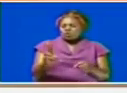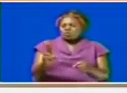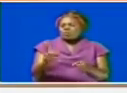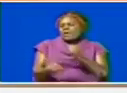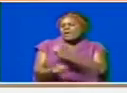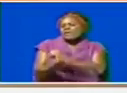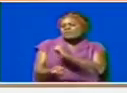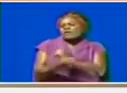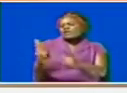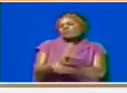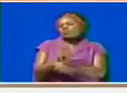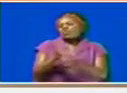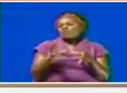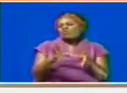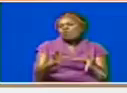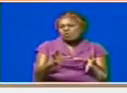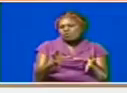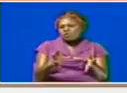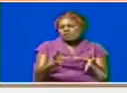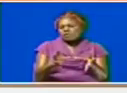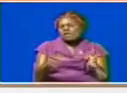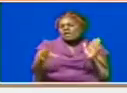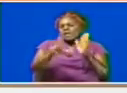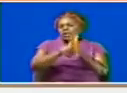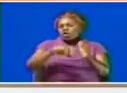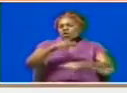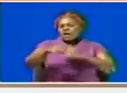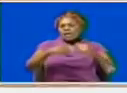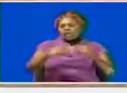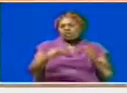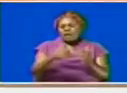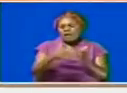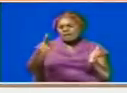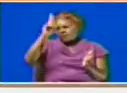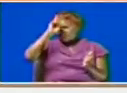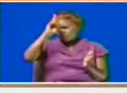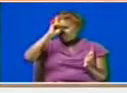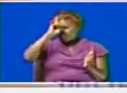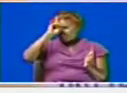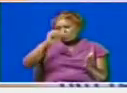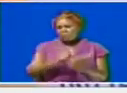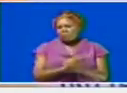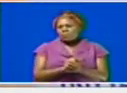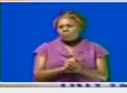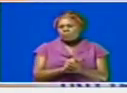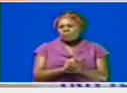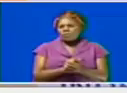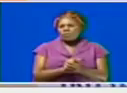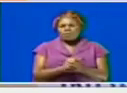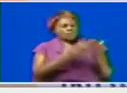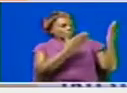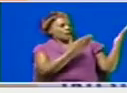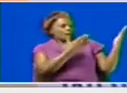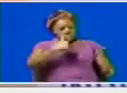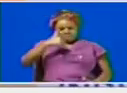force and or take legal action on the police command and or the individuals responsible. According to IMLU,